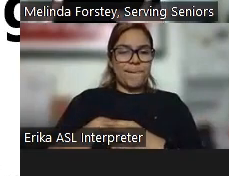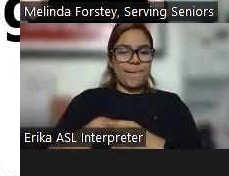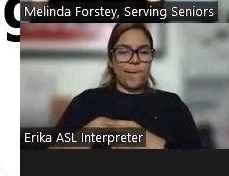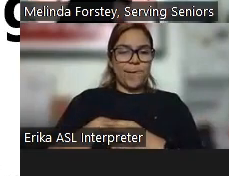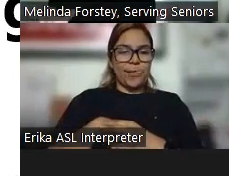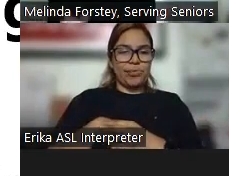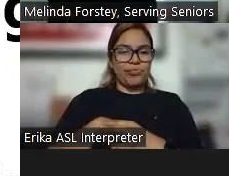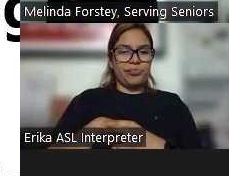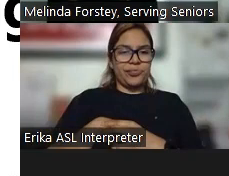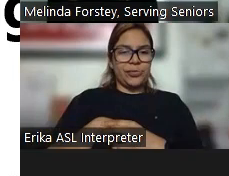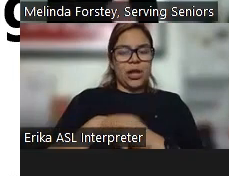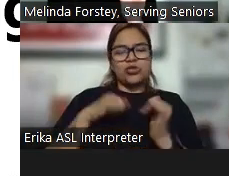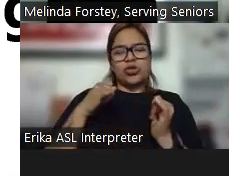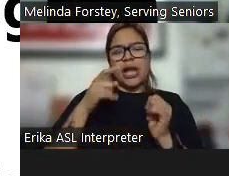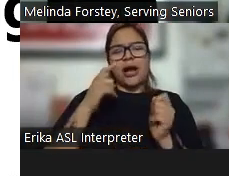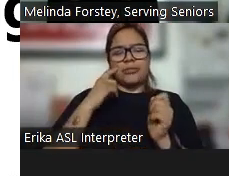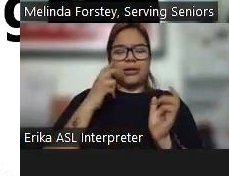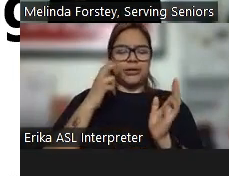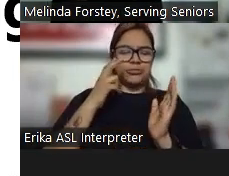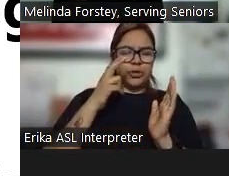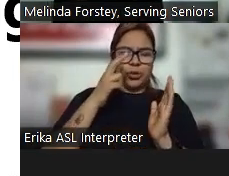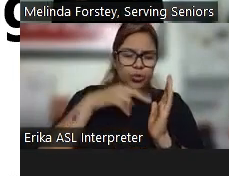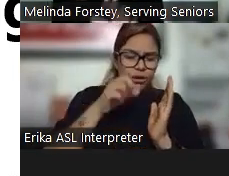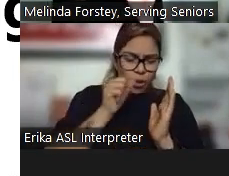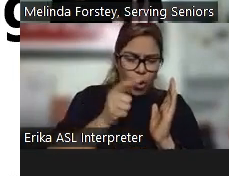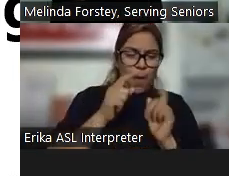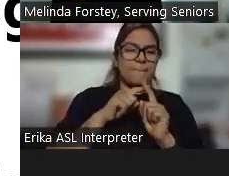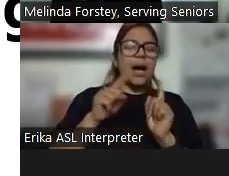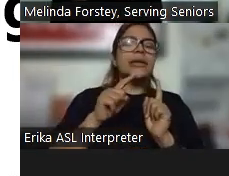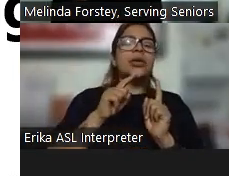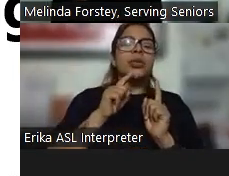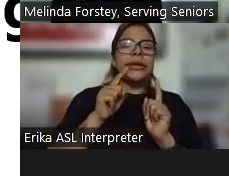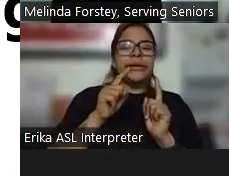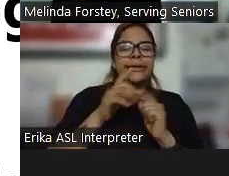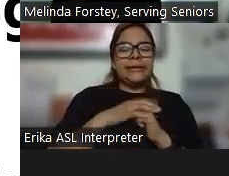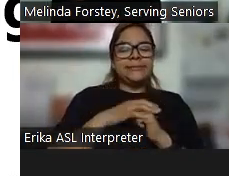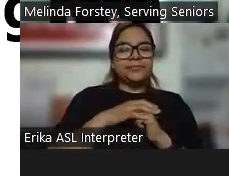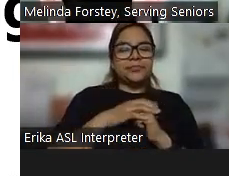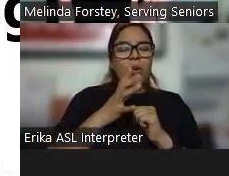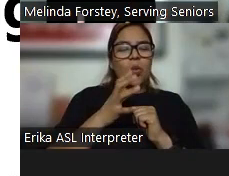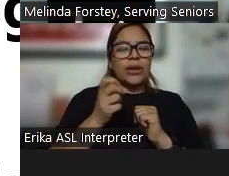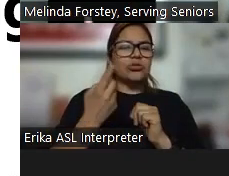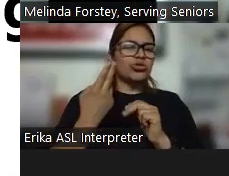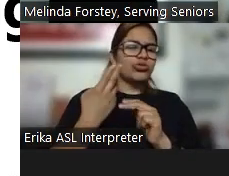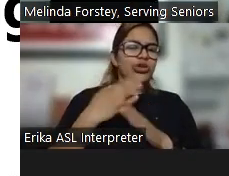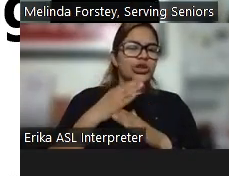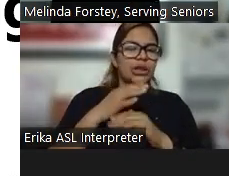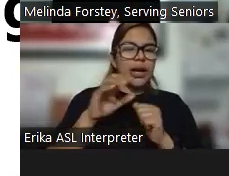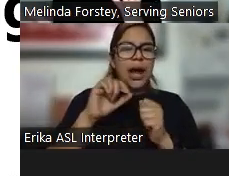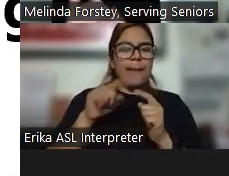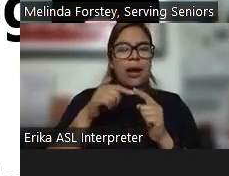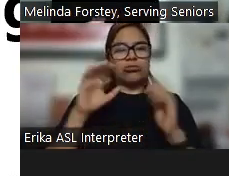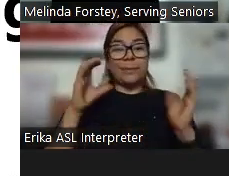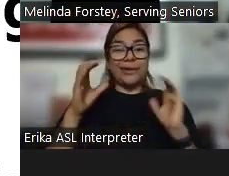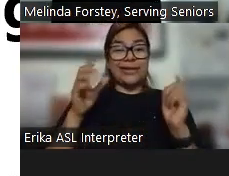So I'm not going to go through bullet by bullet, but what I do have here is a comparison again of